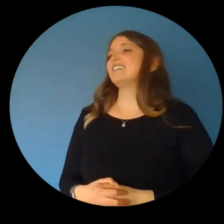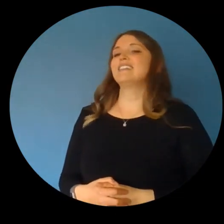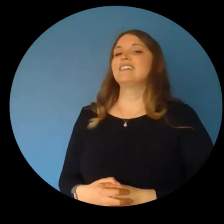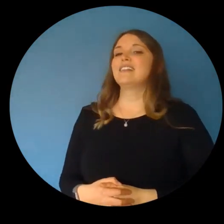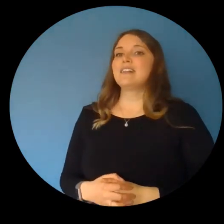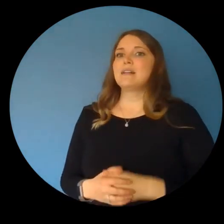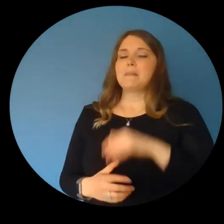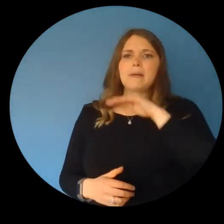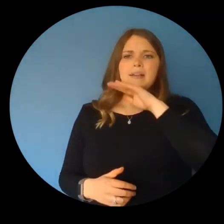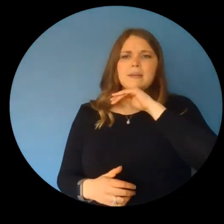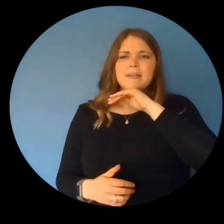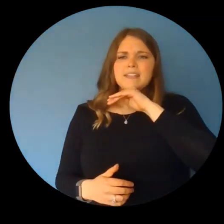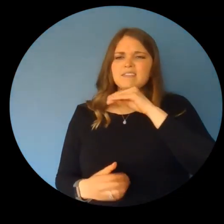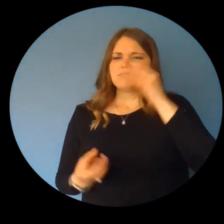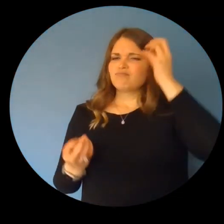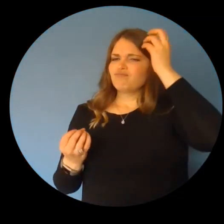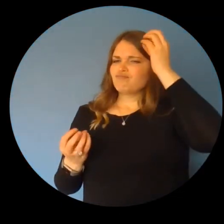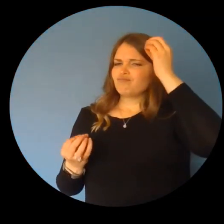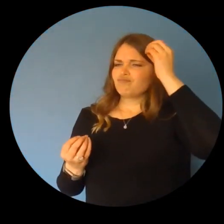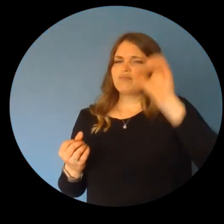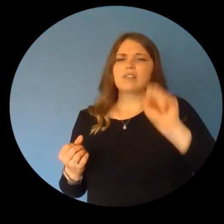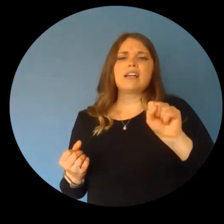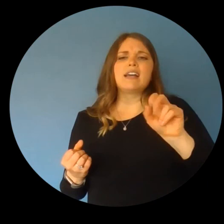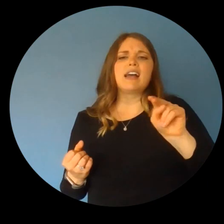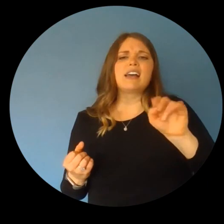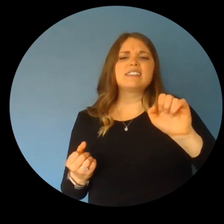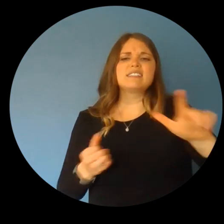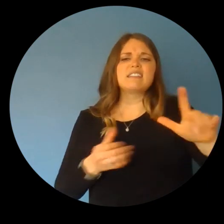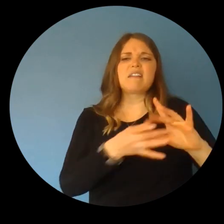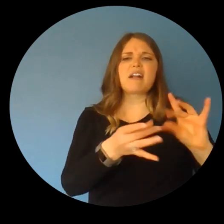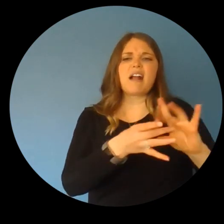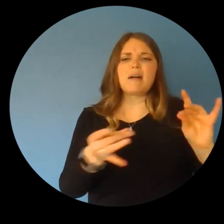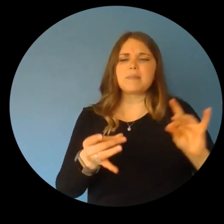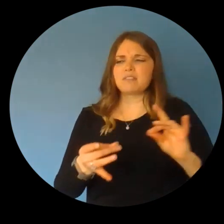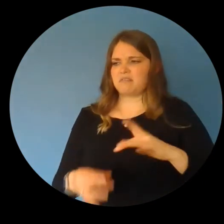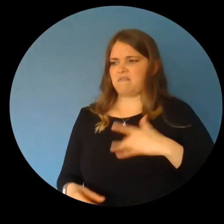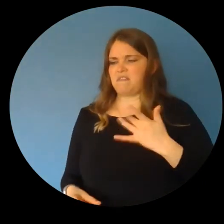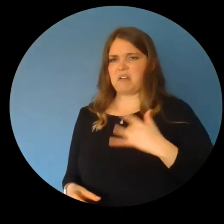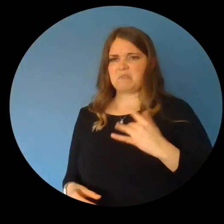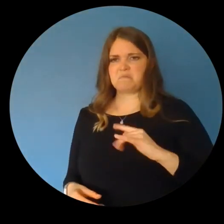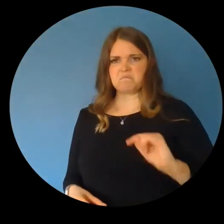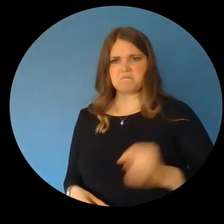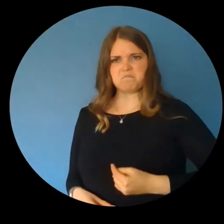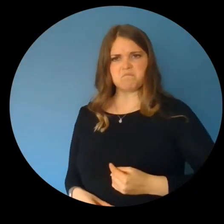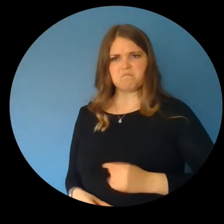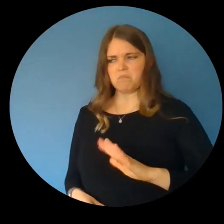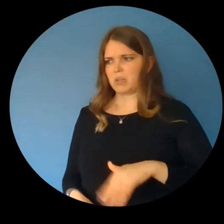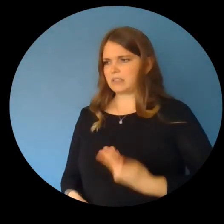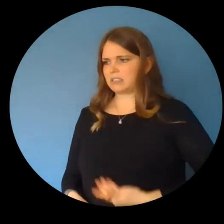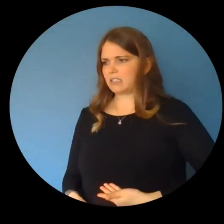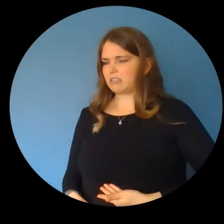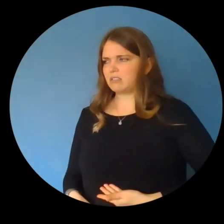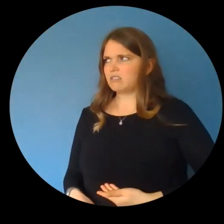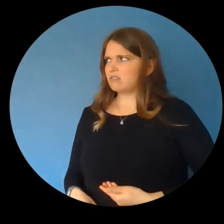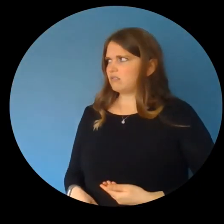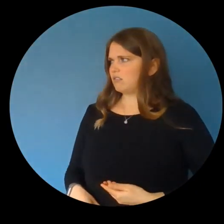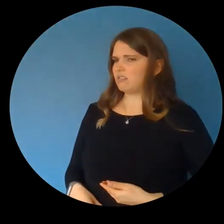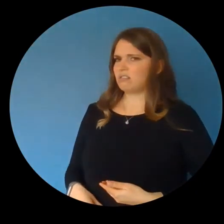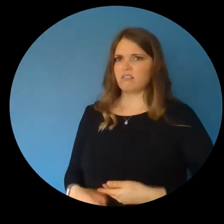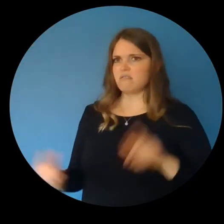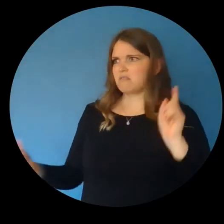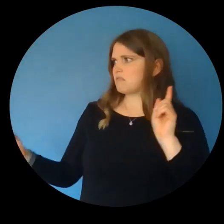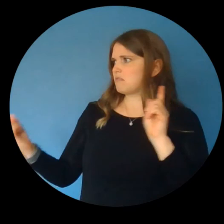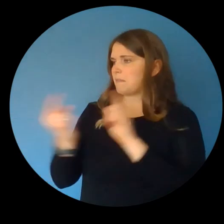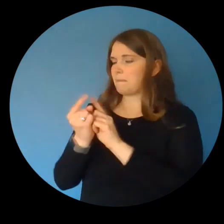But when Pig thought about Snail's remarks, she was upset. And so when she met Rabbit, who was hiding among